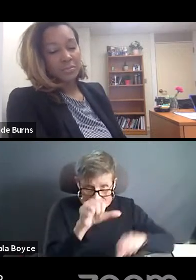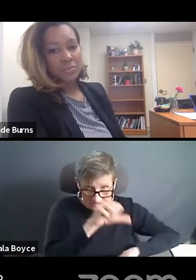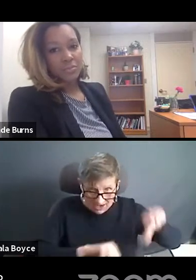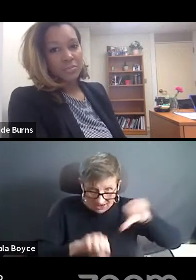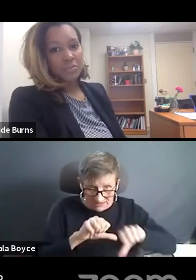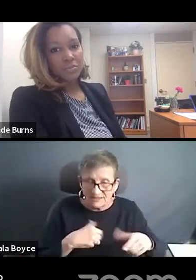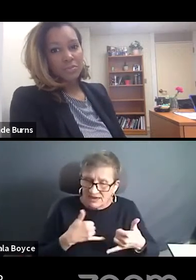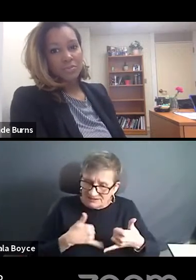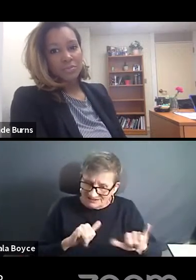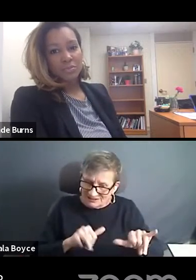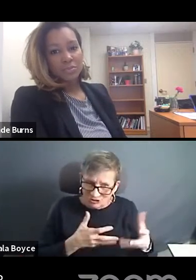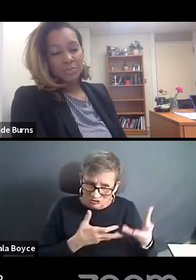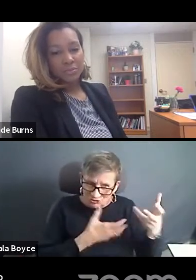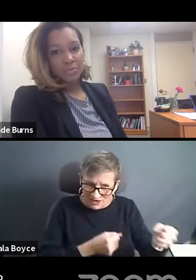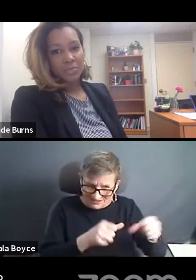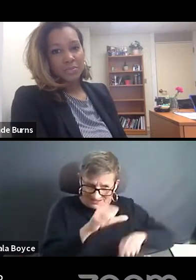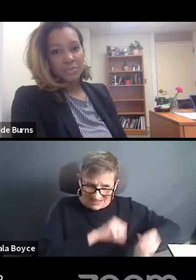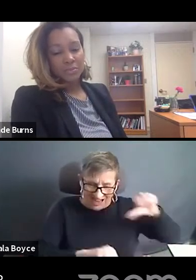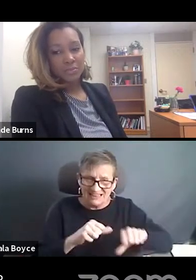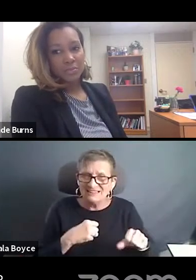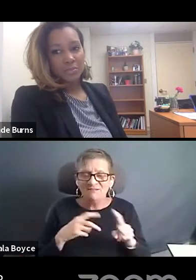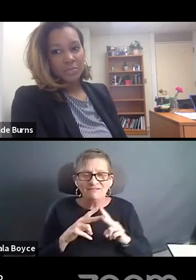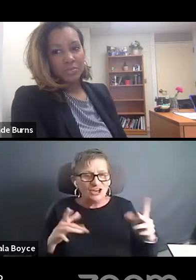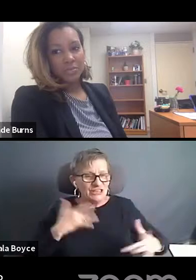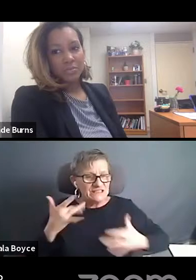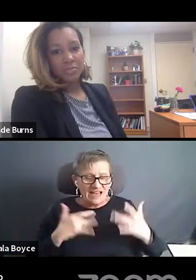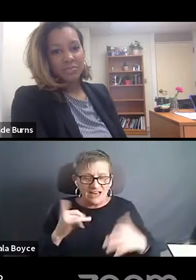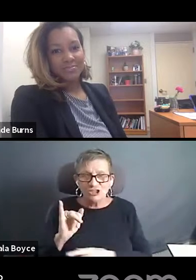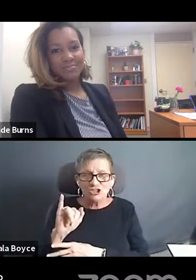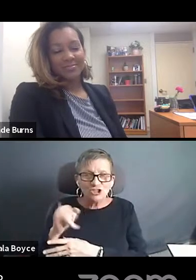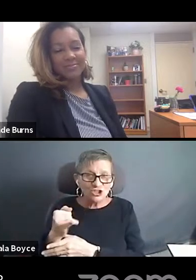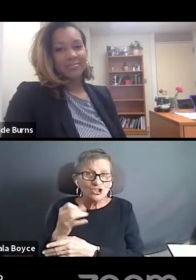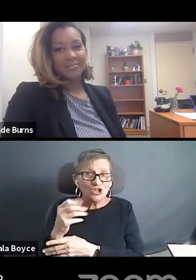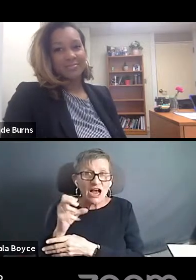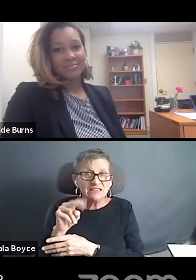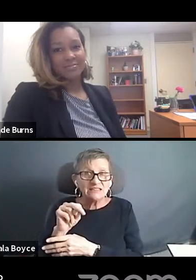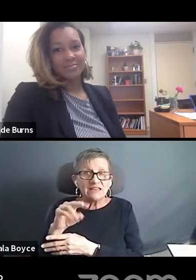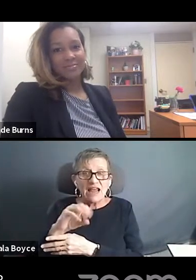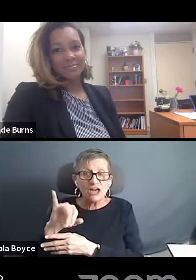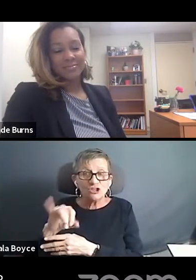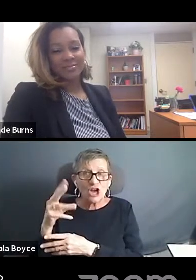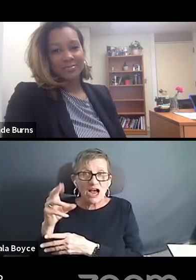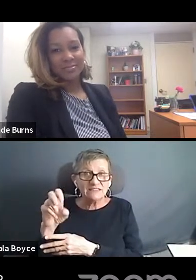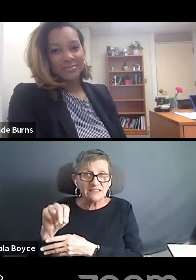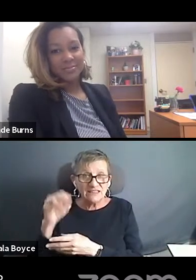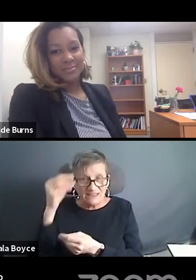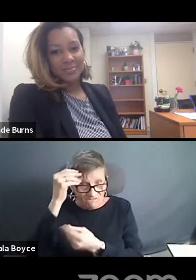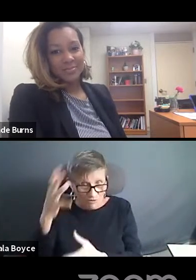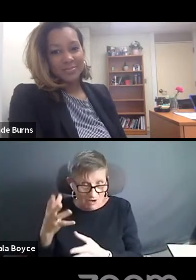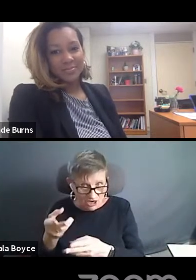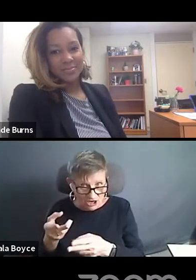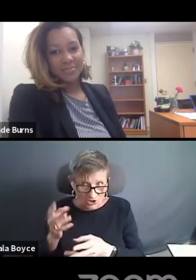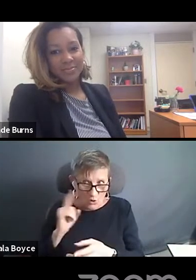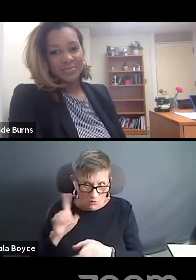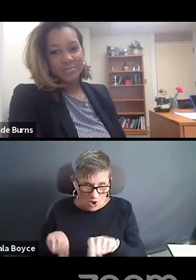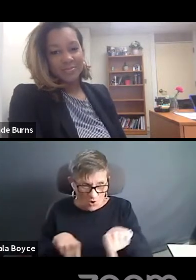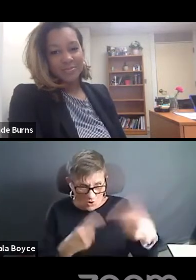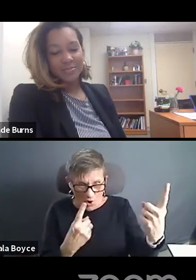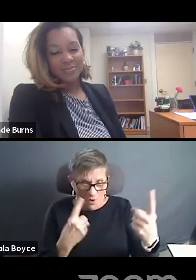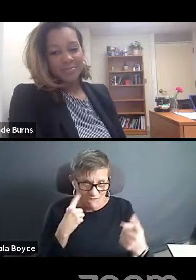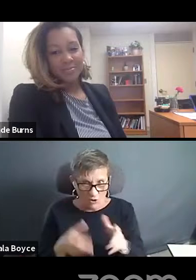the science. I'm so excited that the Johnson & Johnson data goes up for review